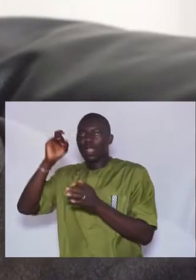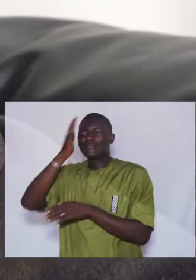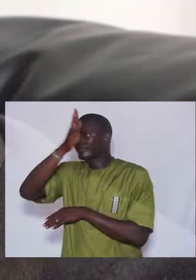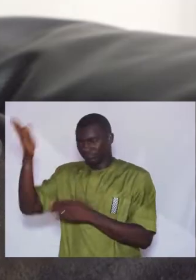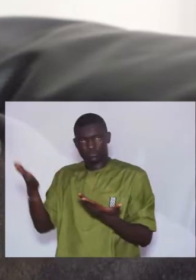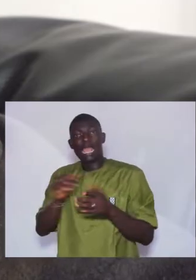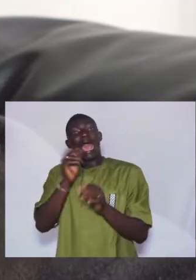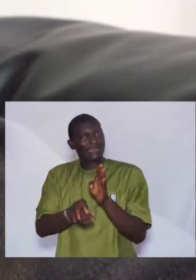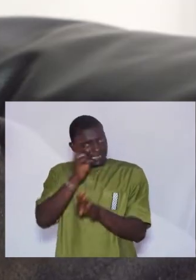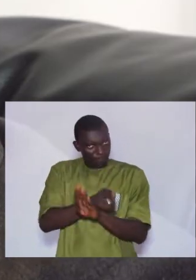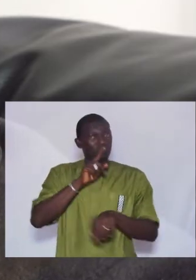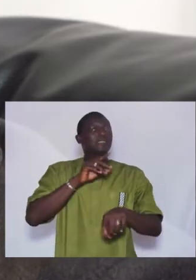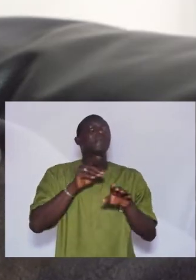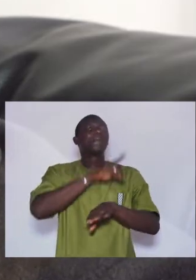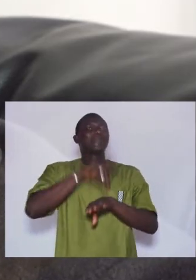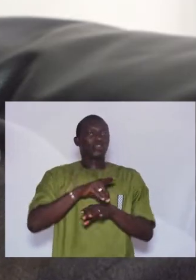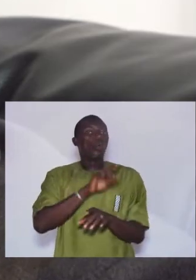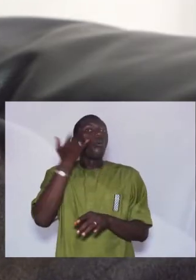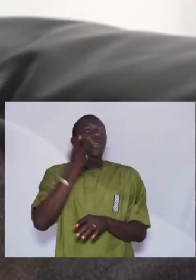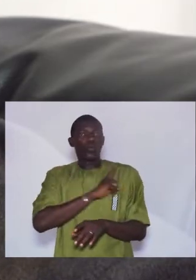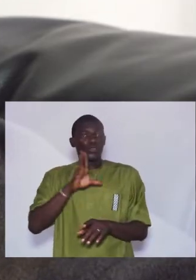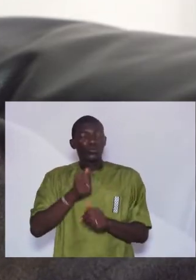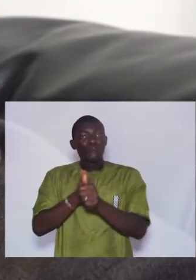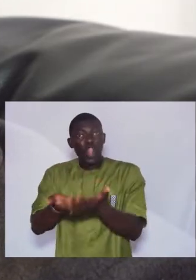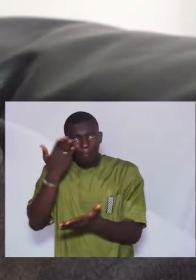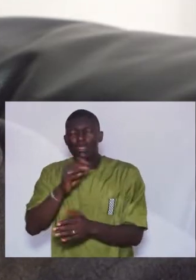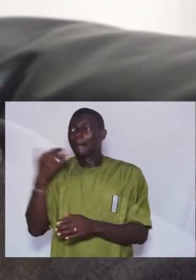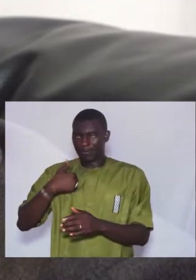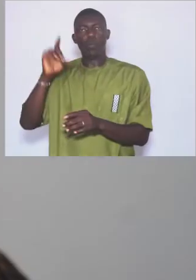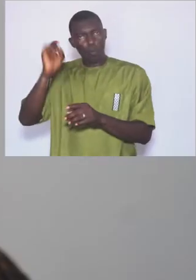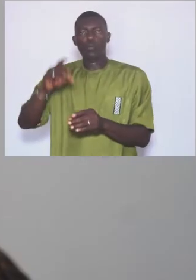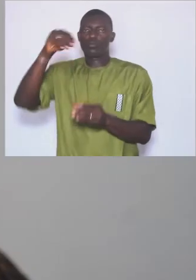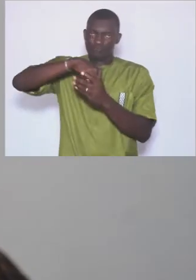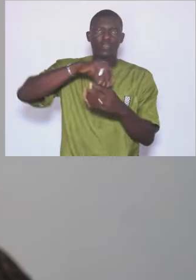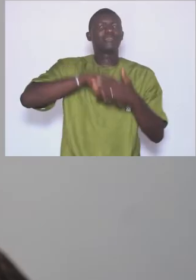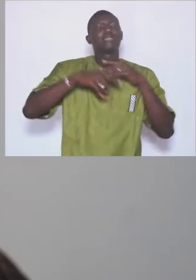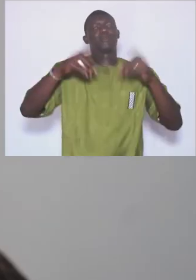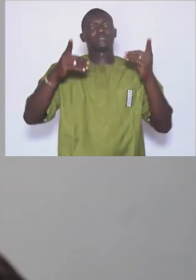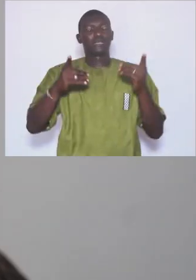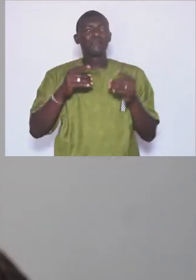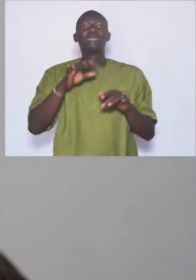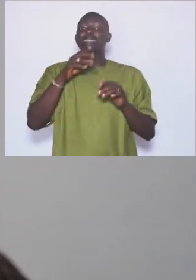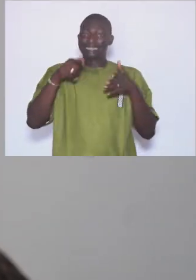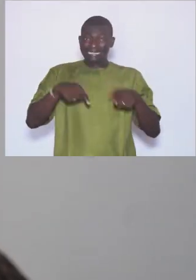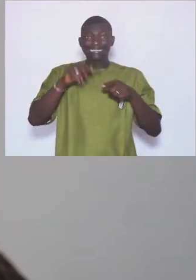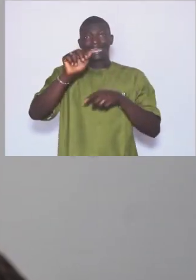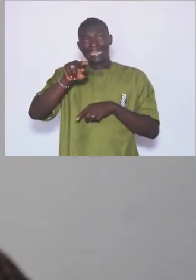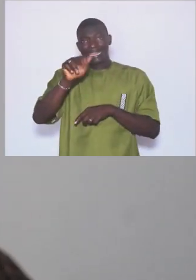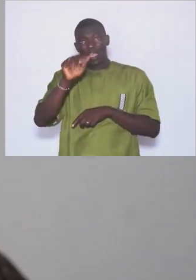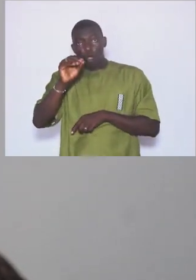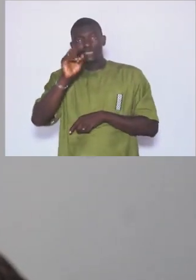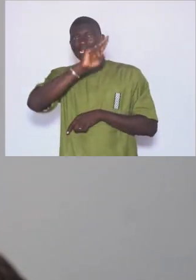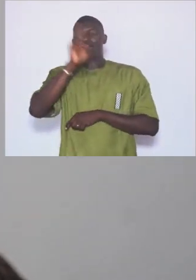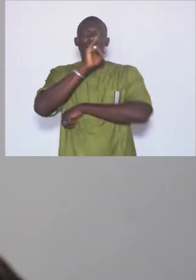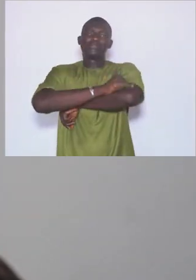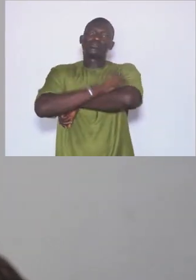audit. And even when we do follow up also, they are very much involved in the process. Being a national institution, as required by law,